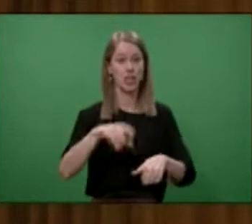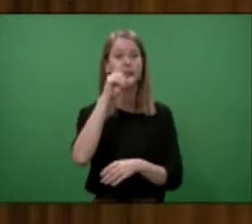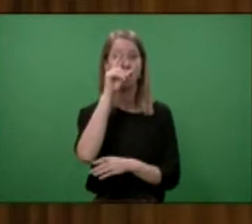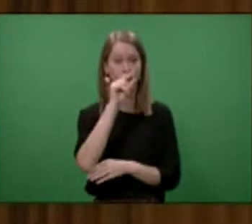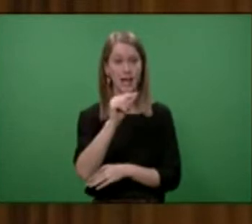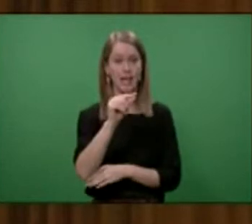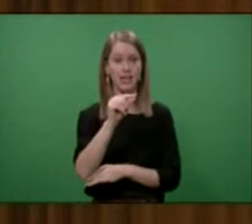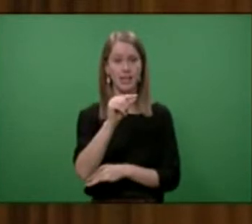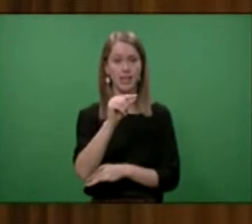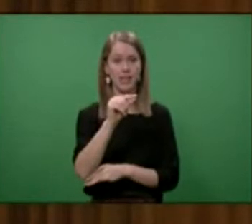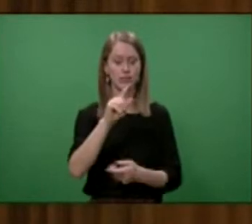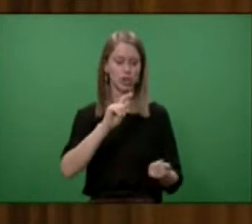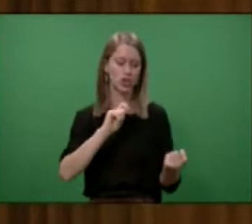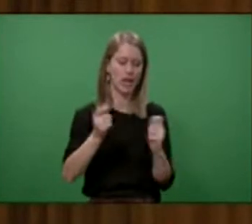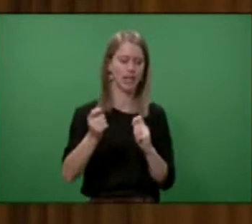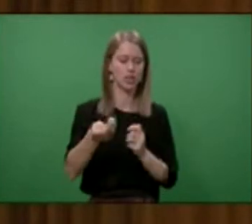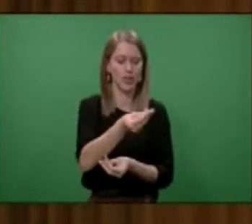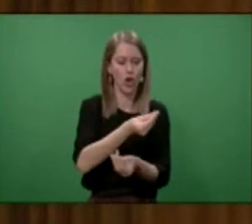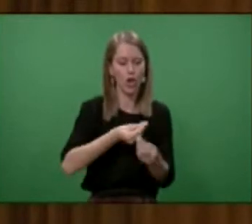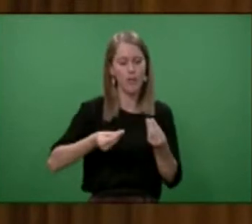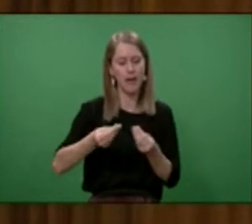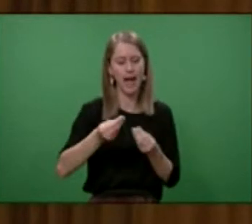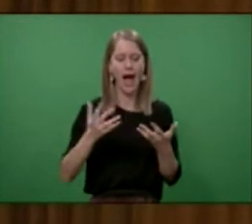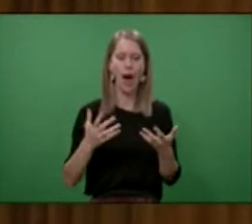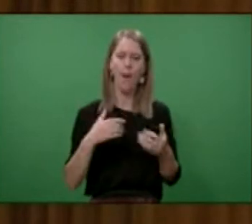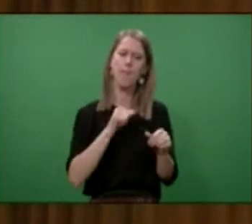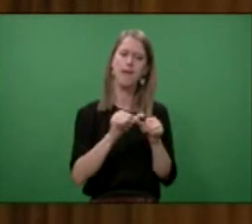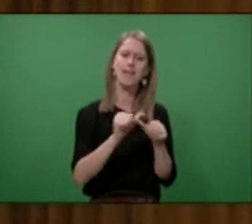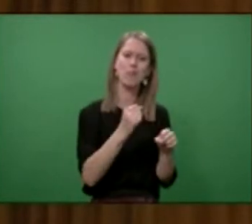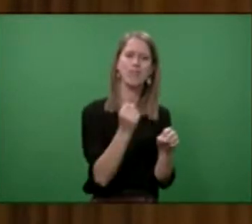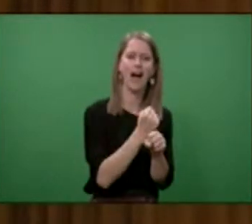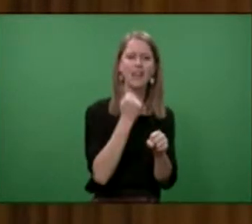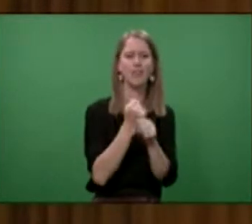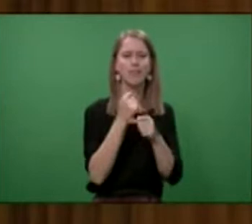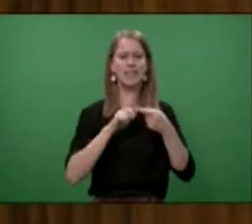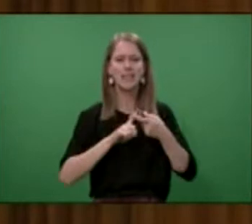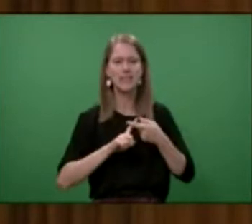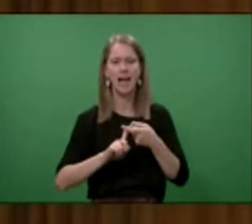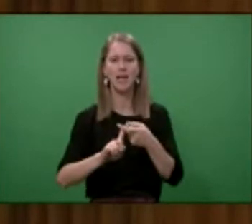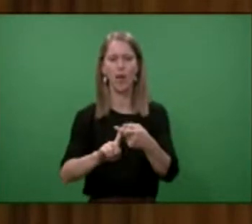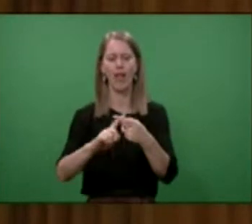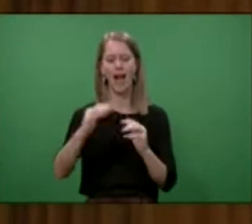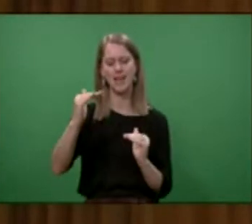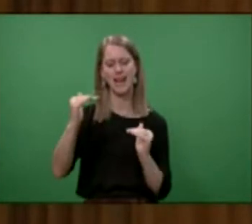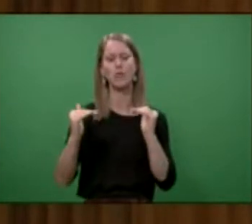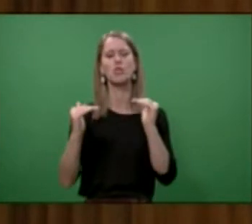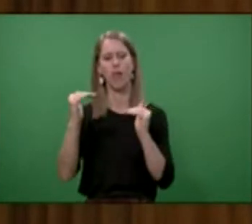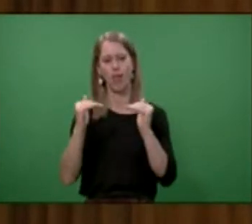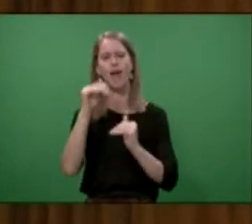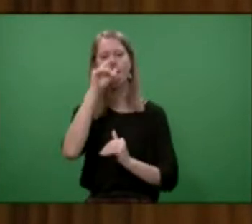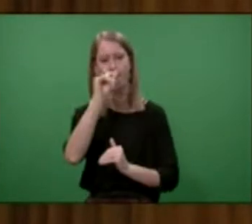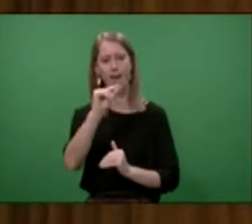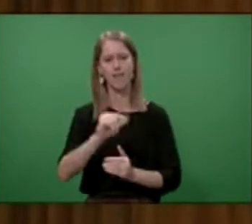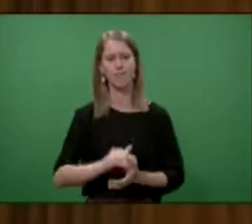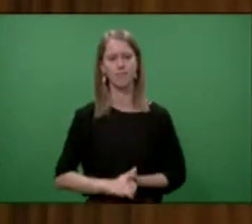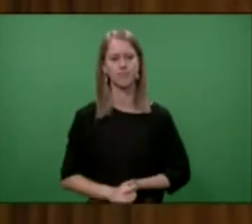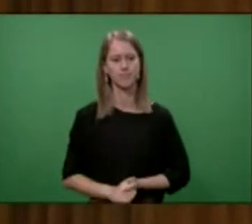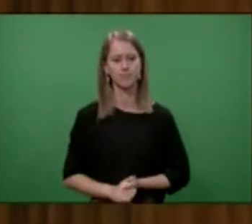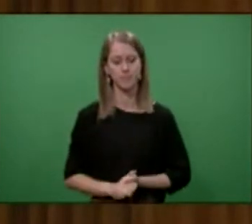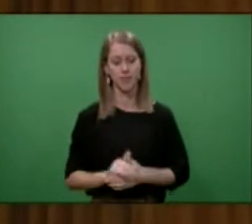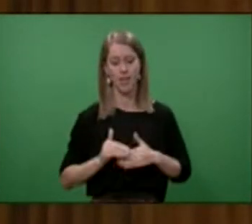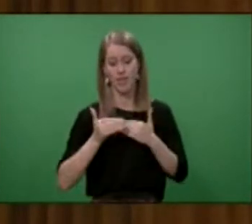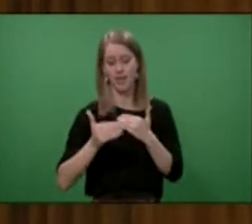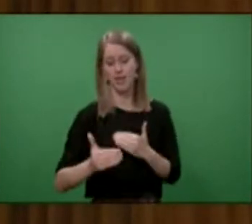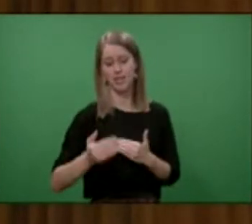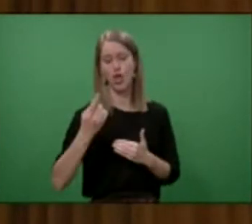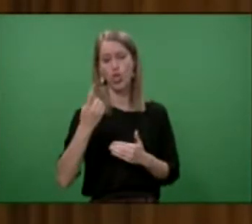be used to reshape the economy to be more productive, more sustainable, and more equitable. Over the next term, it